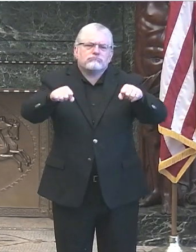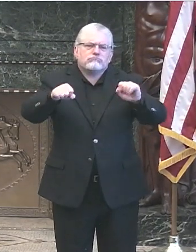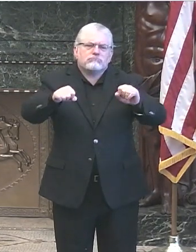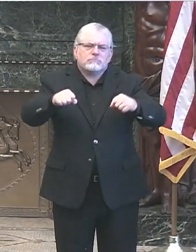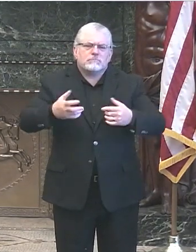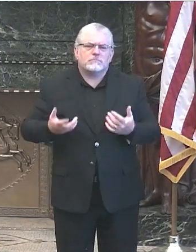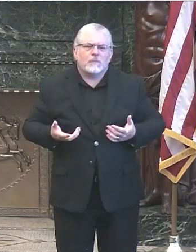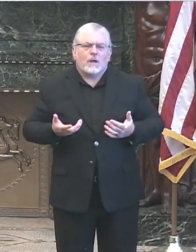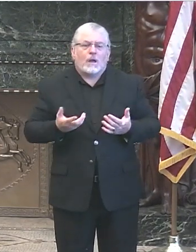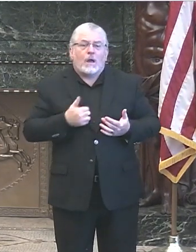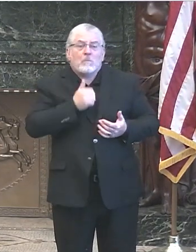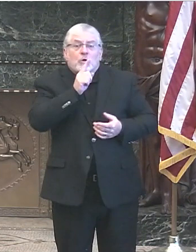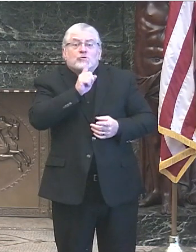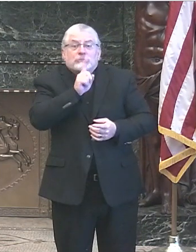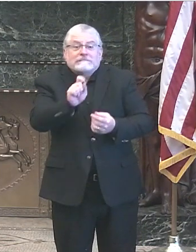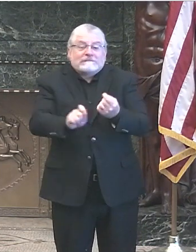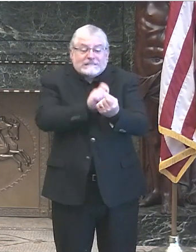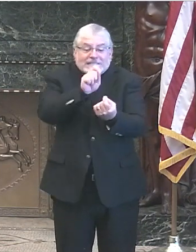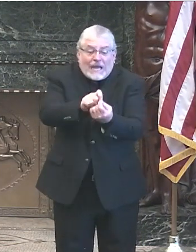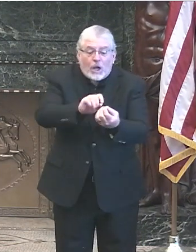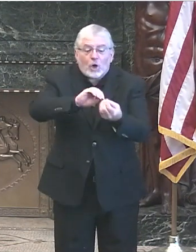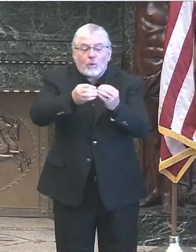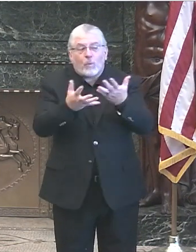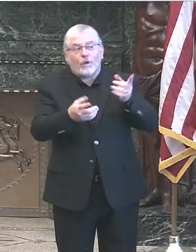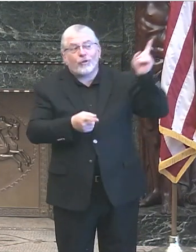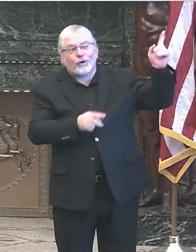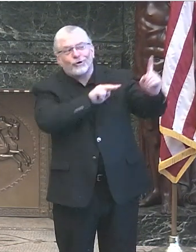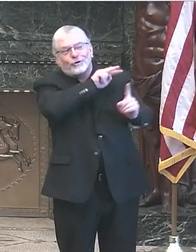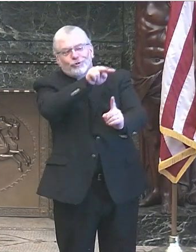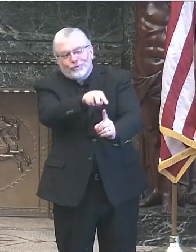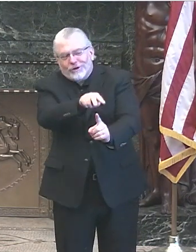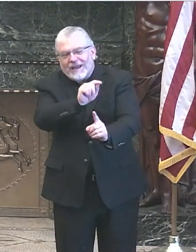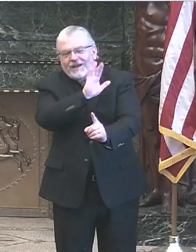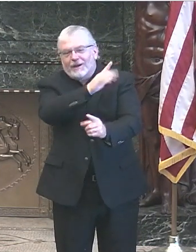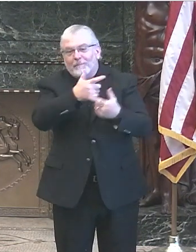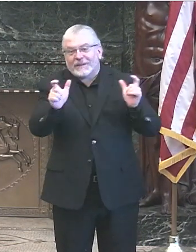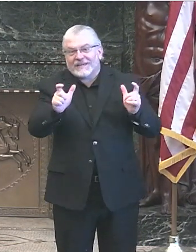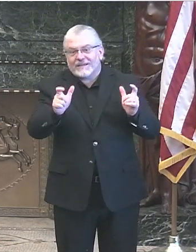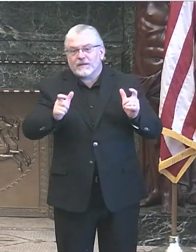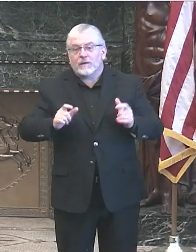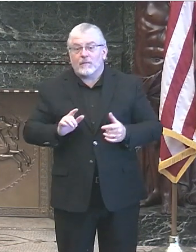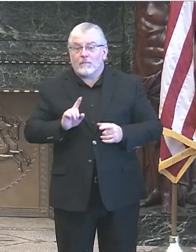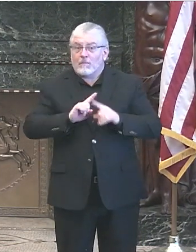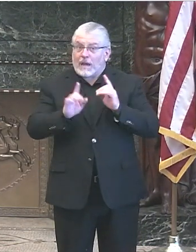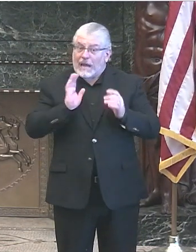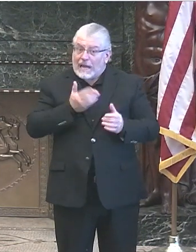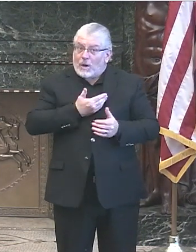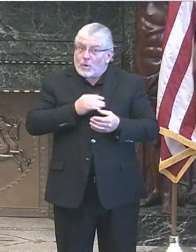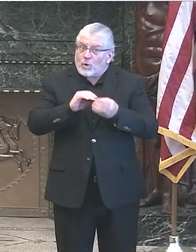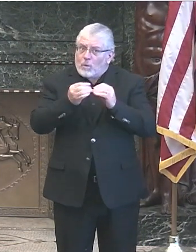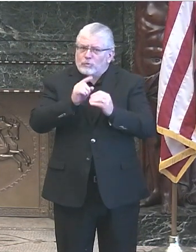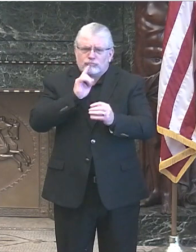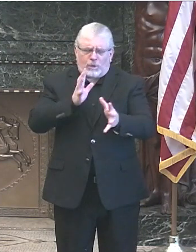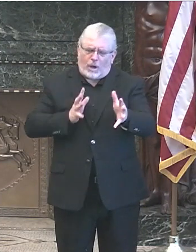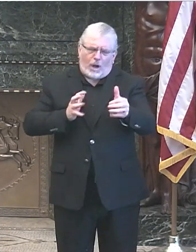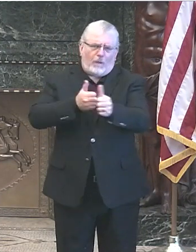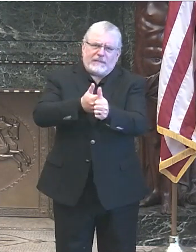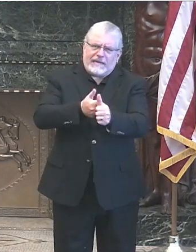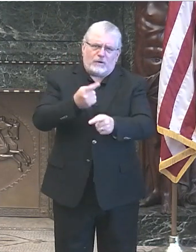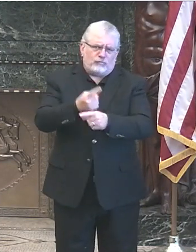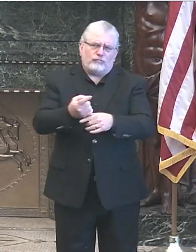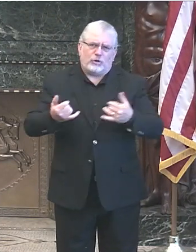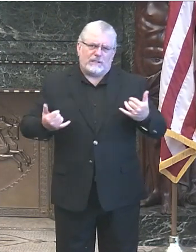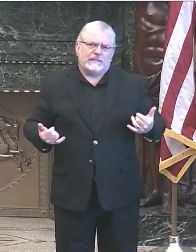I doubt that she's looking at numbers as updated as we are. So I'm glad that she's concerned about Philadelphia. We have been hit hard so far,